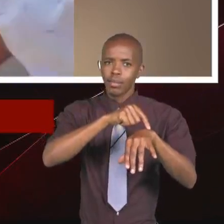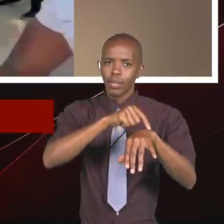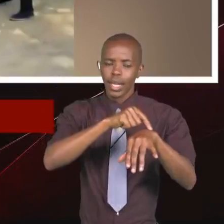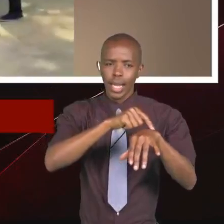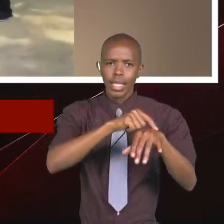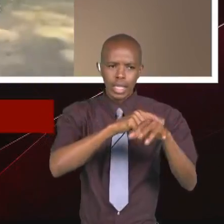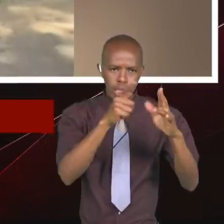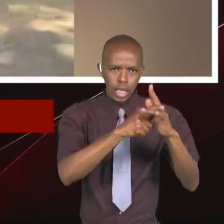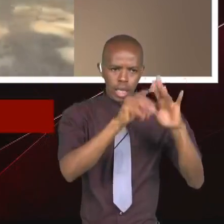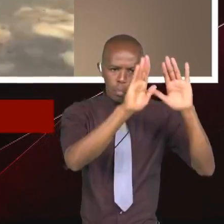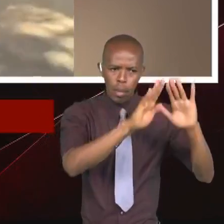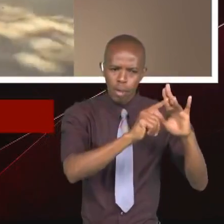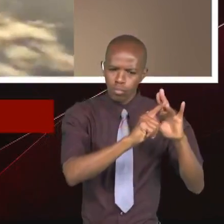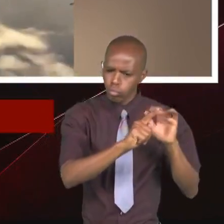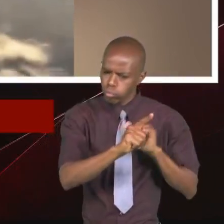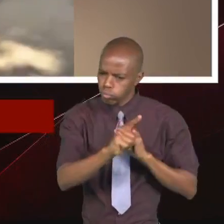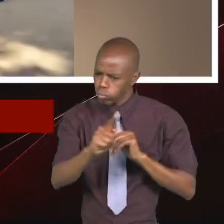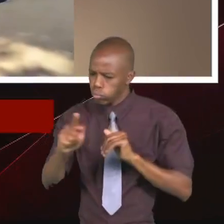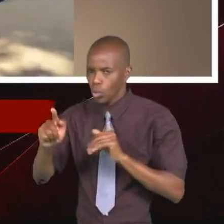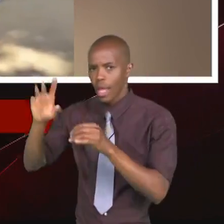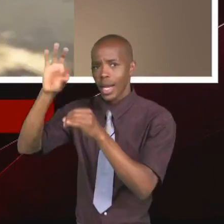election, about half of his